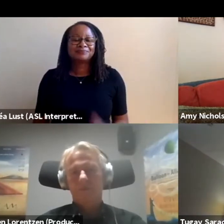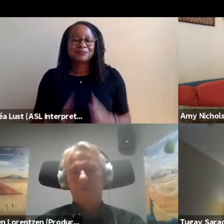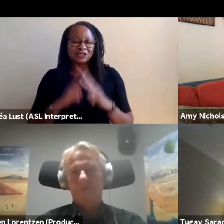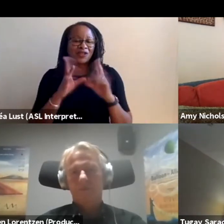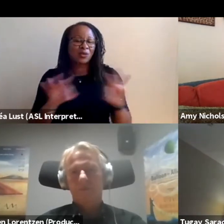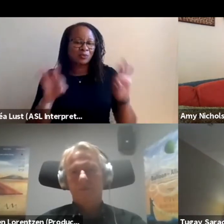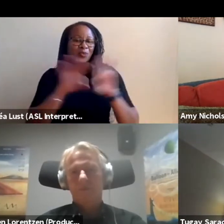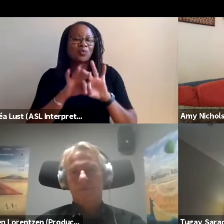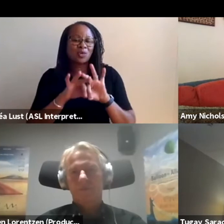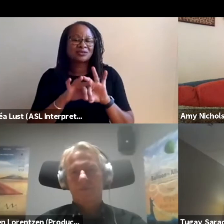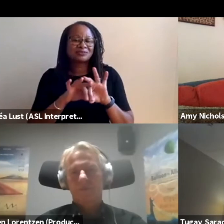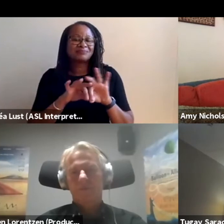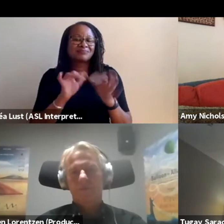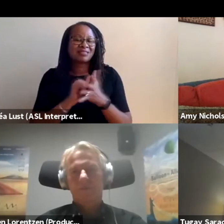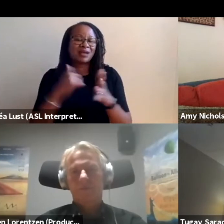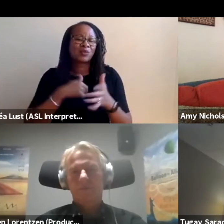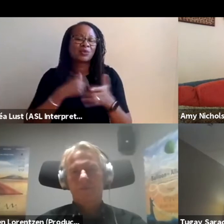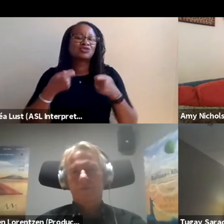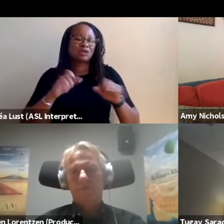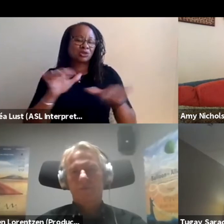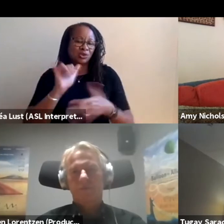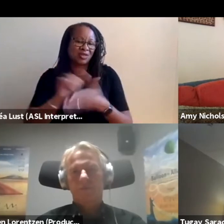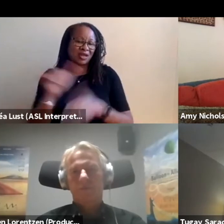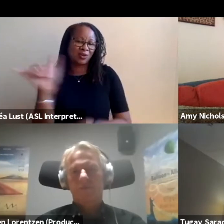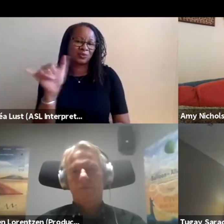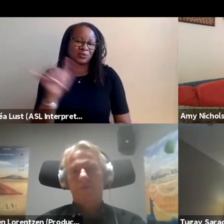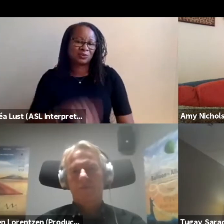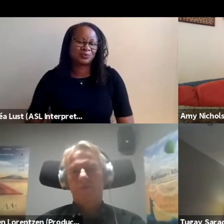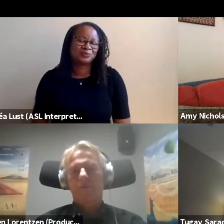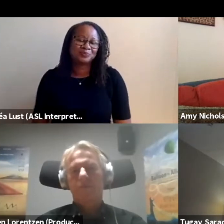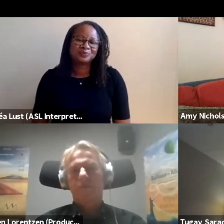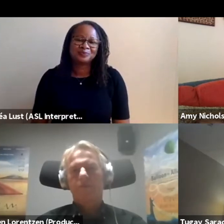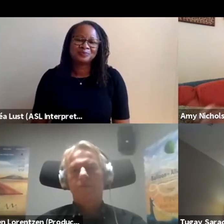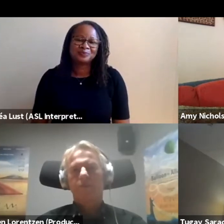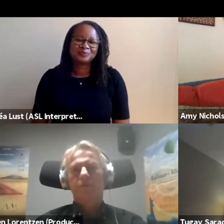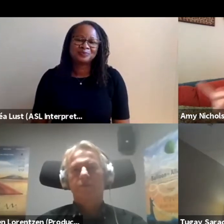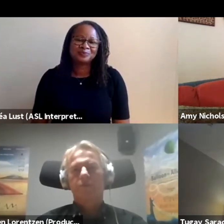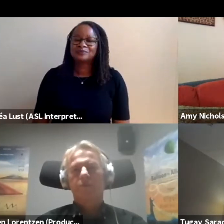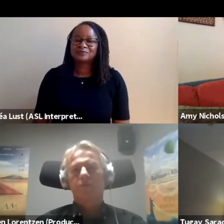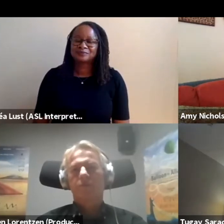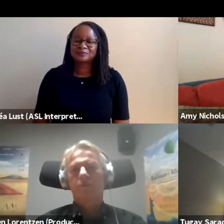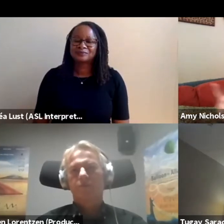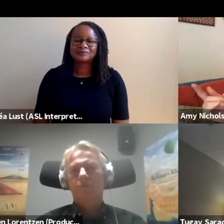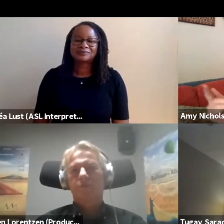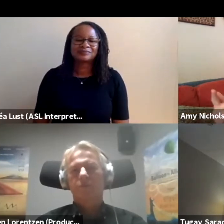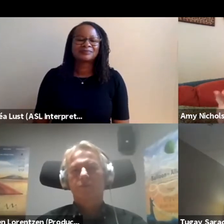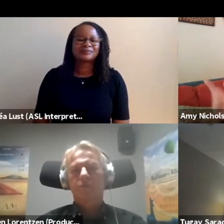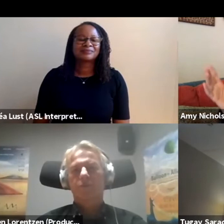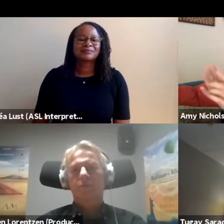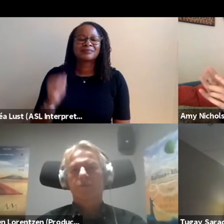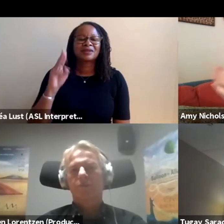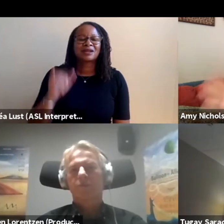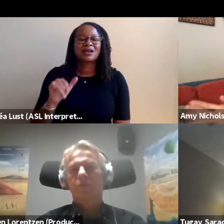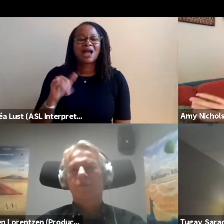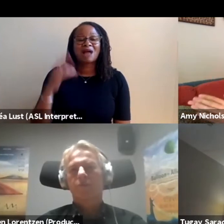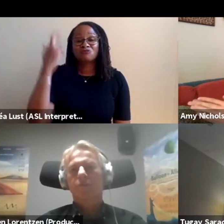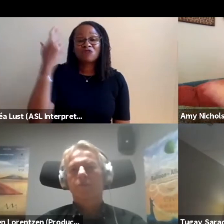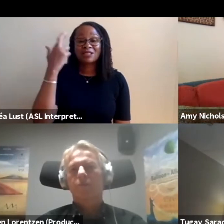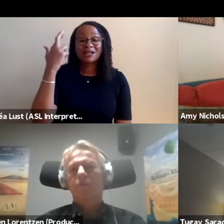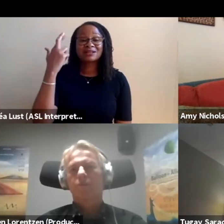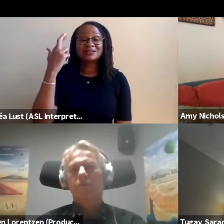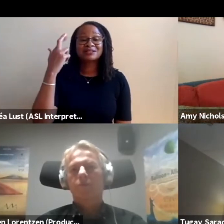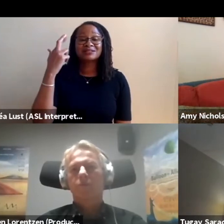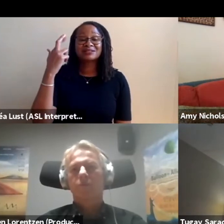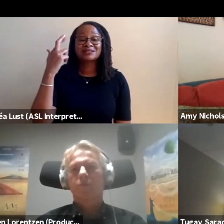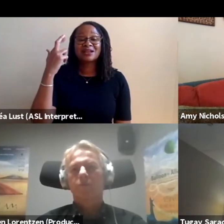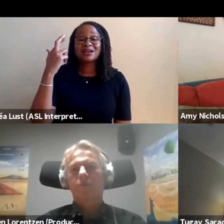that we try to do our best that can happen. So I'm realizing now for the first time that I think that it's Tugay's mother, who's